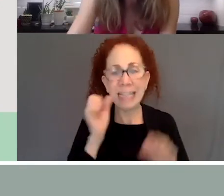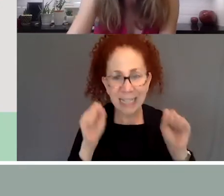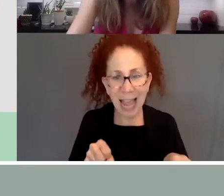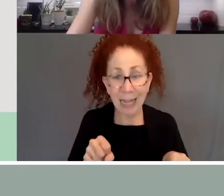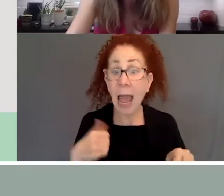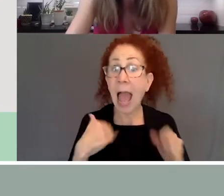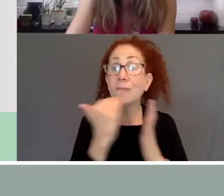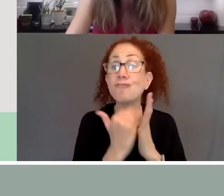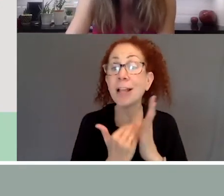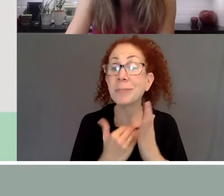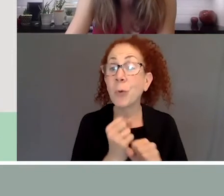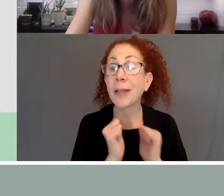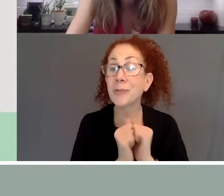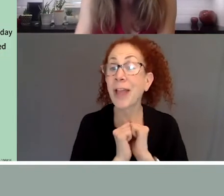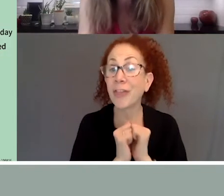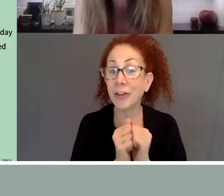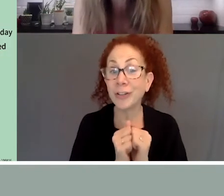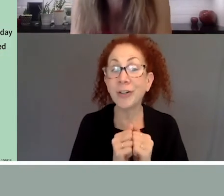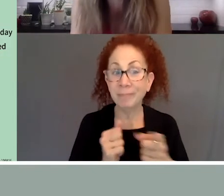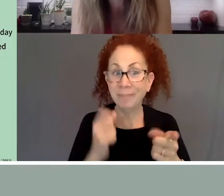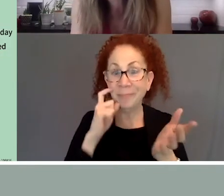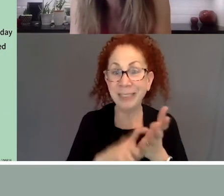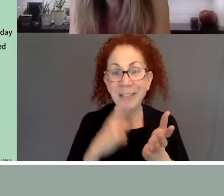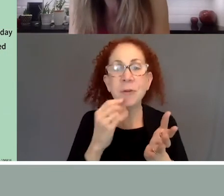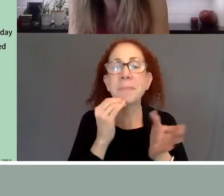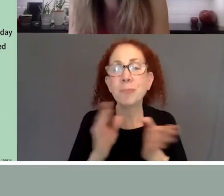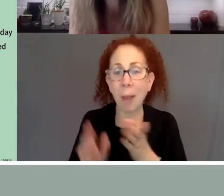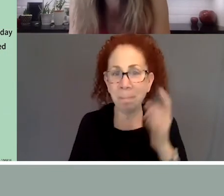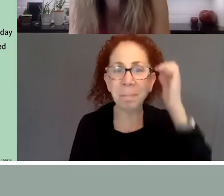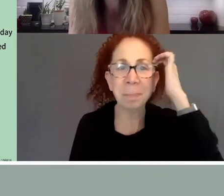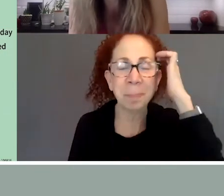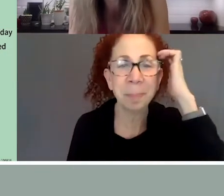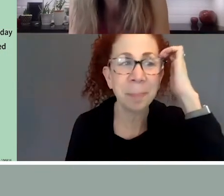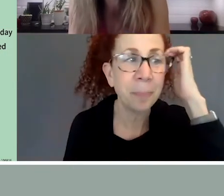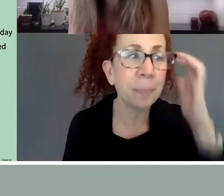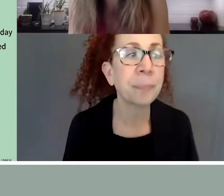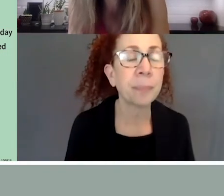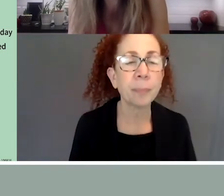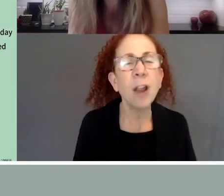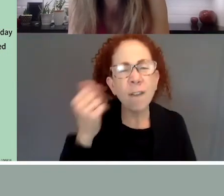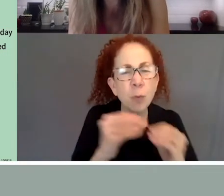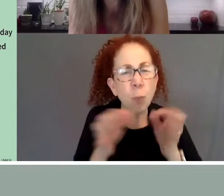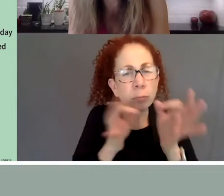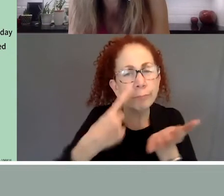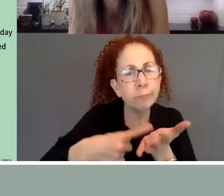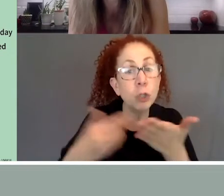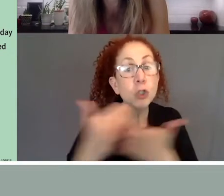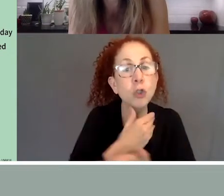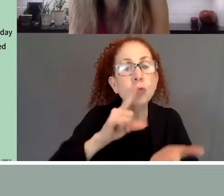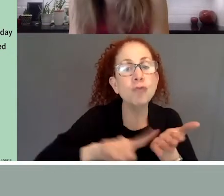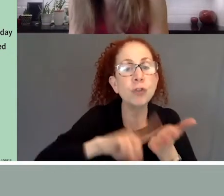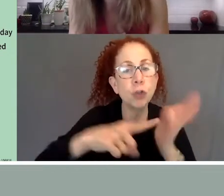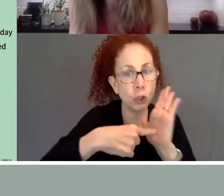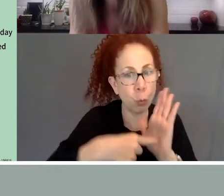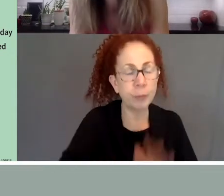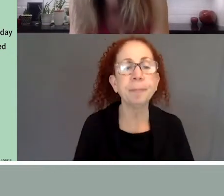that we're going to do together is a great one for meal prep. Now, I want to mention a couple new things in research that you